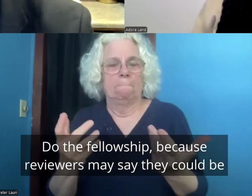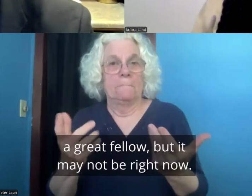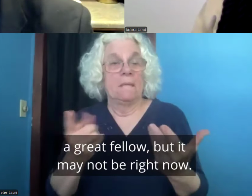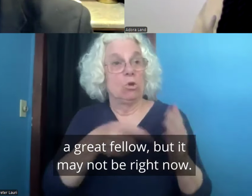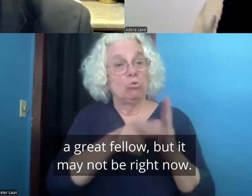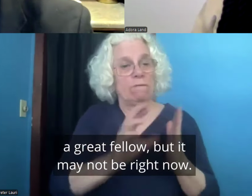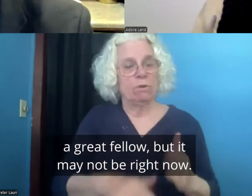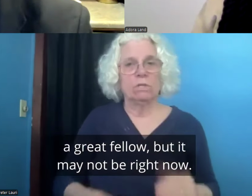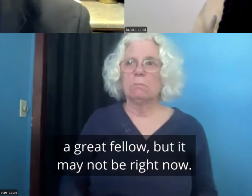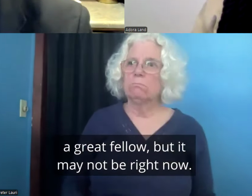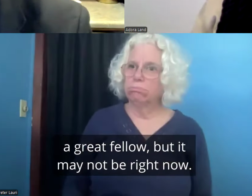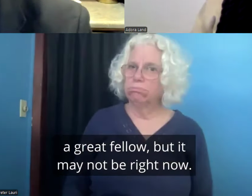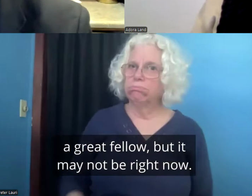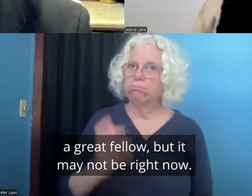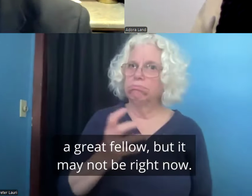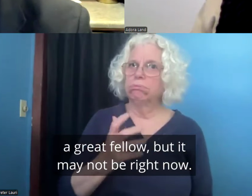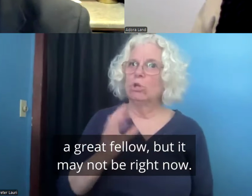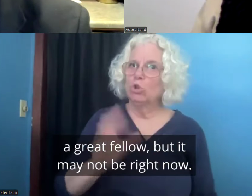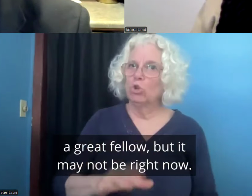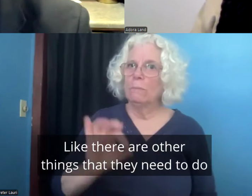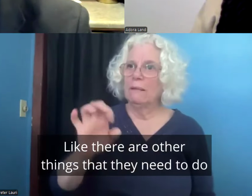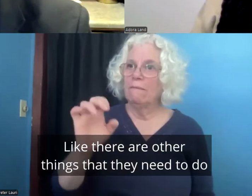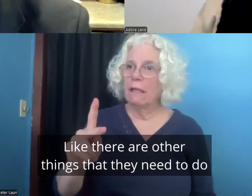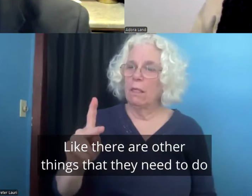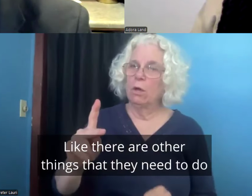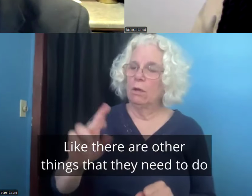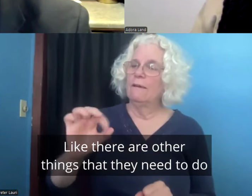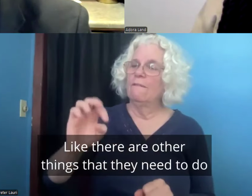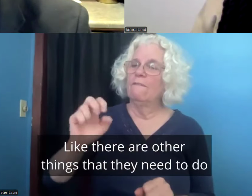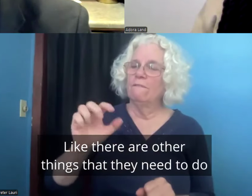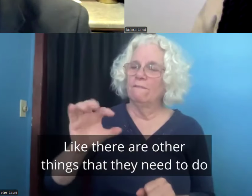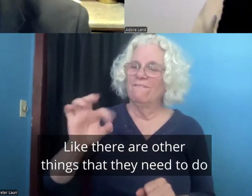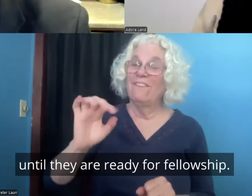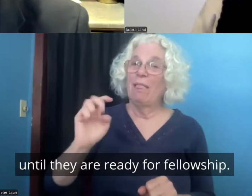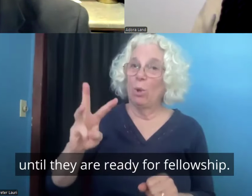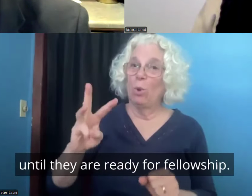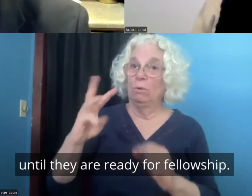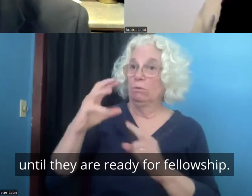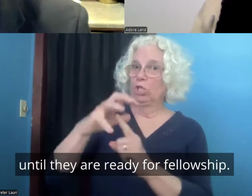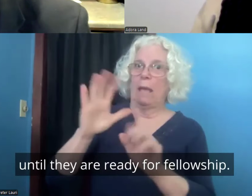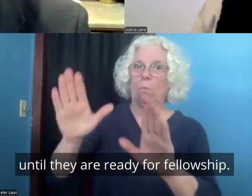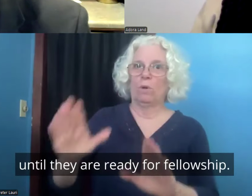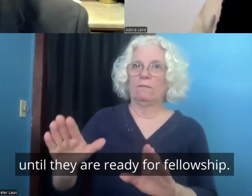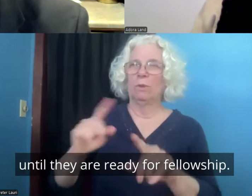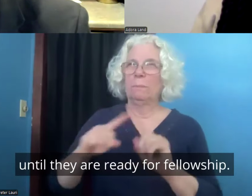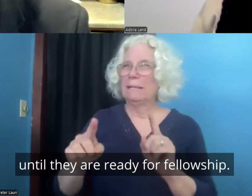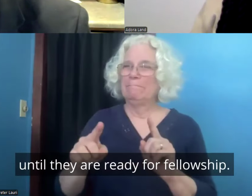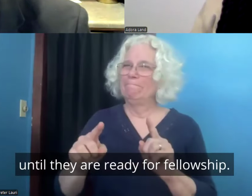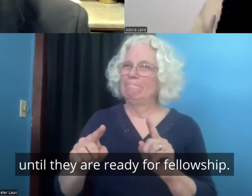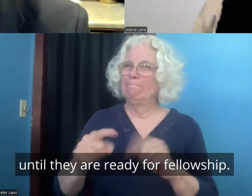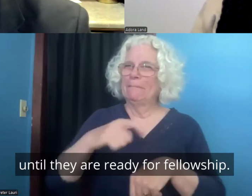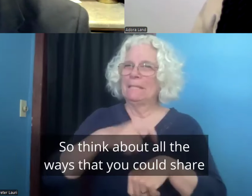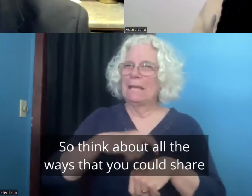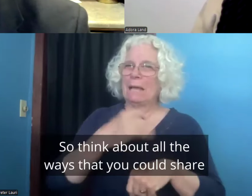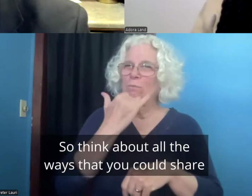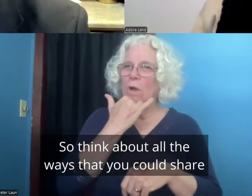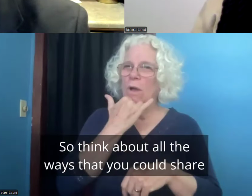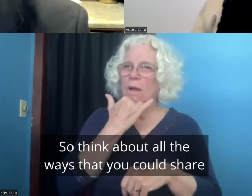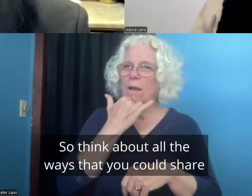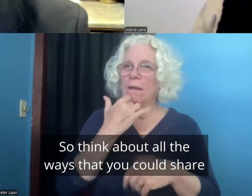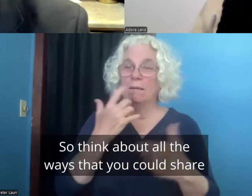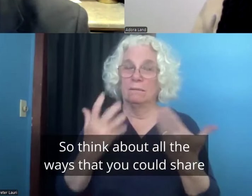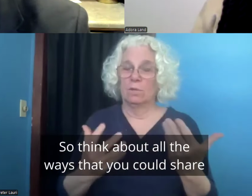a great fellow, but it may not be right now. Like there are other things that they need to do until they are ready for a fellowship. So